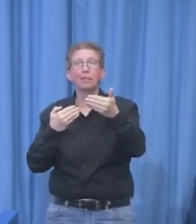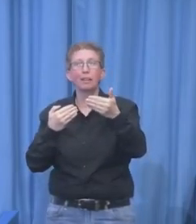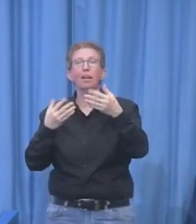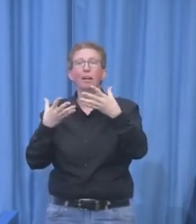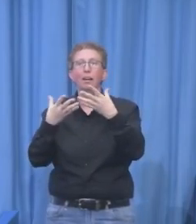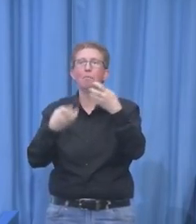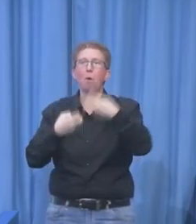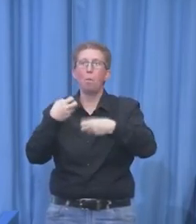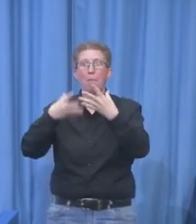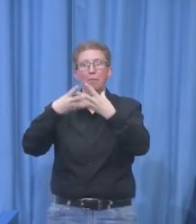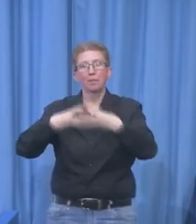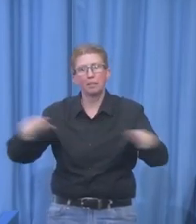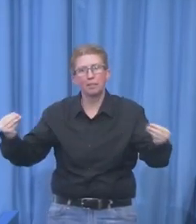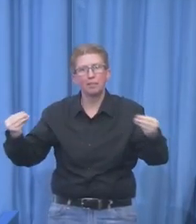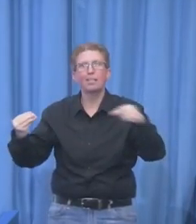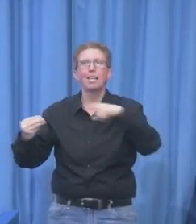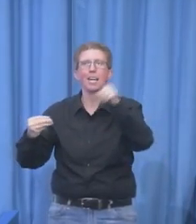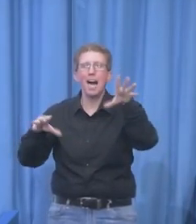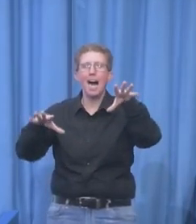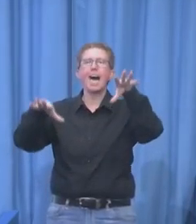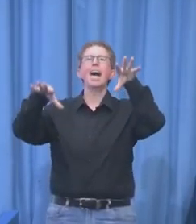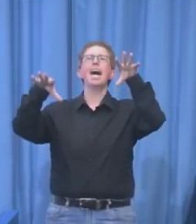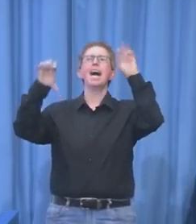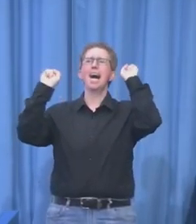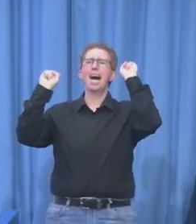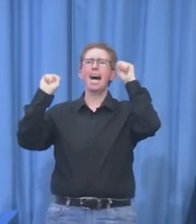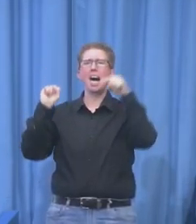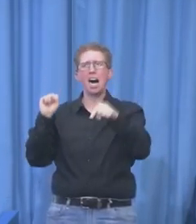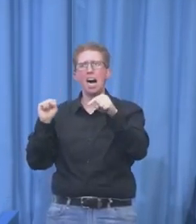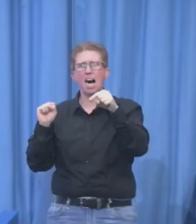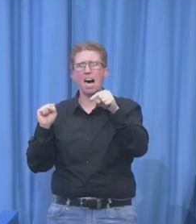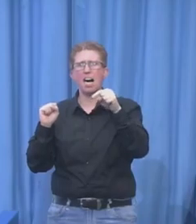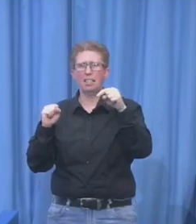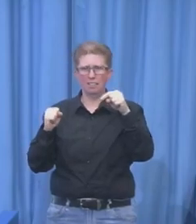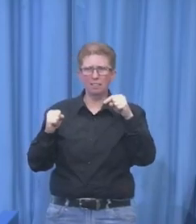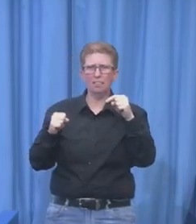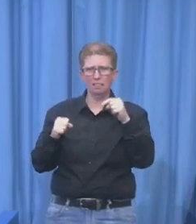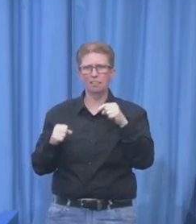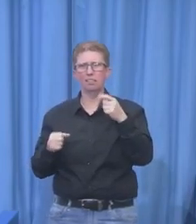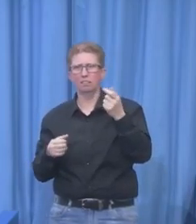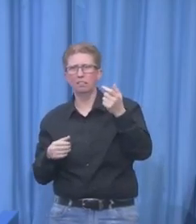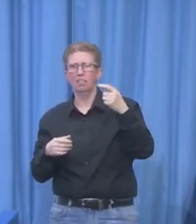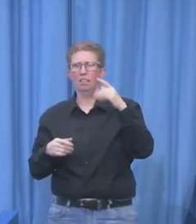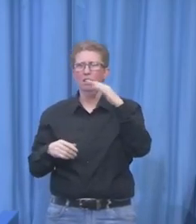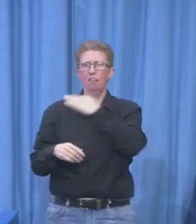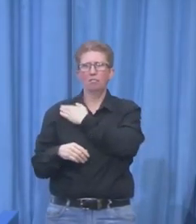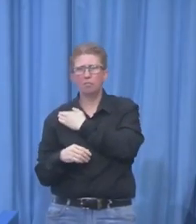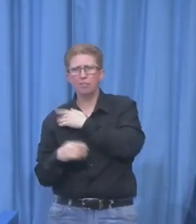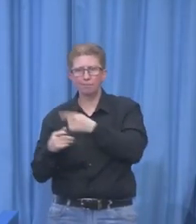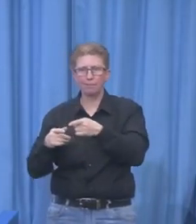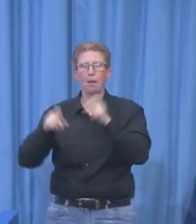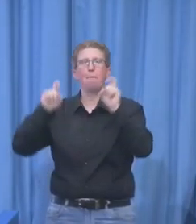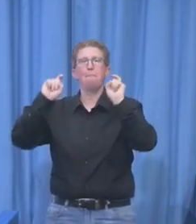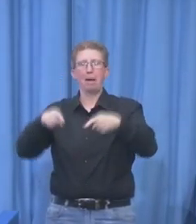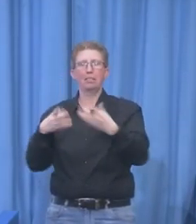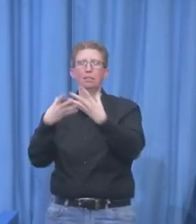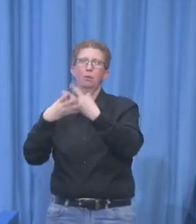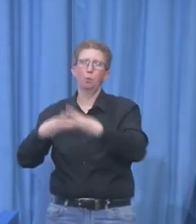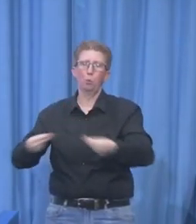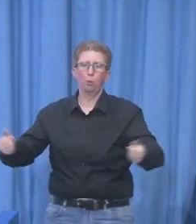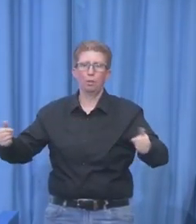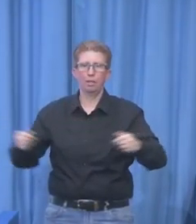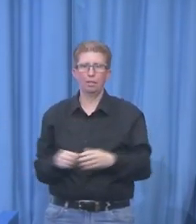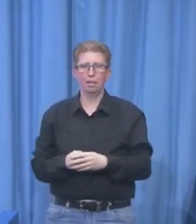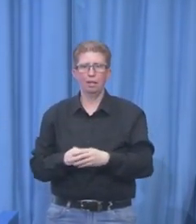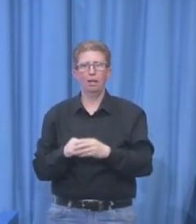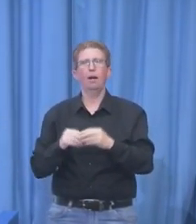We know we're talking about that there are 1 billion all over the world people with disabilities. In Israel, we're talking about 1 million